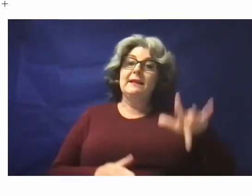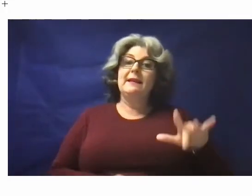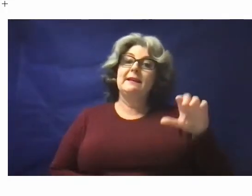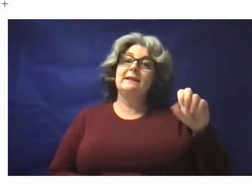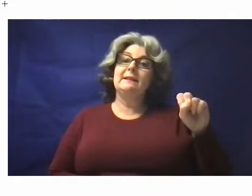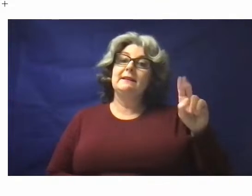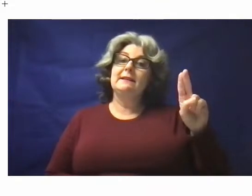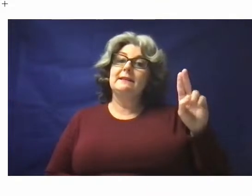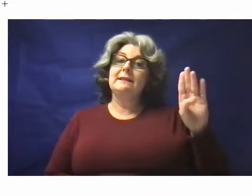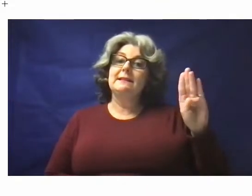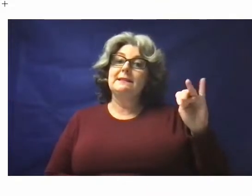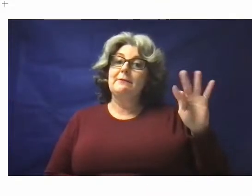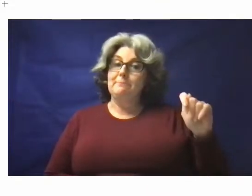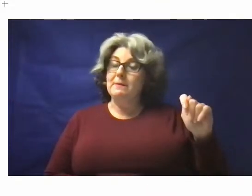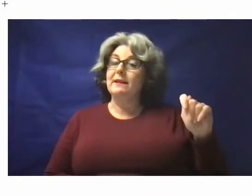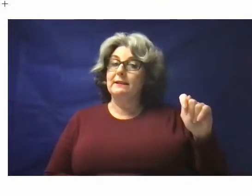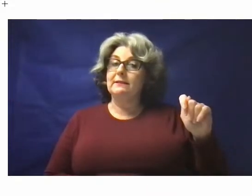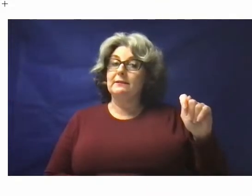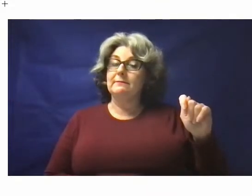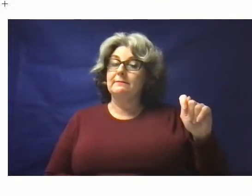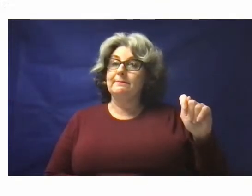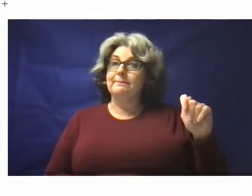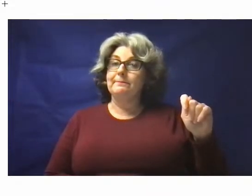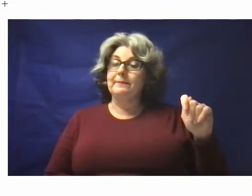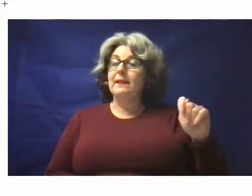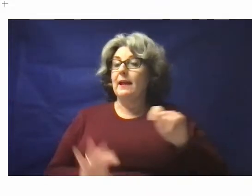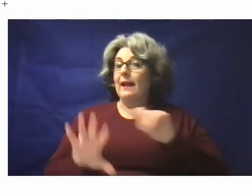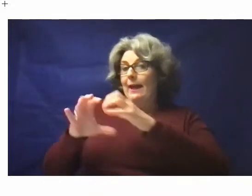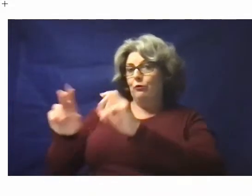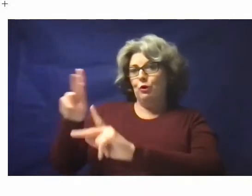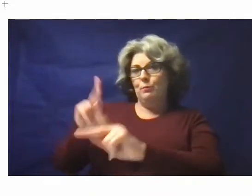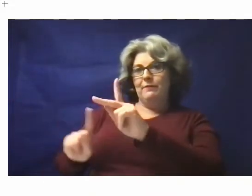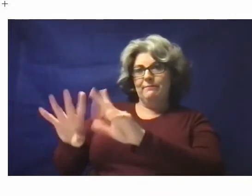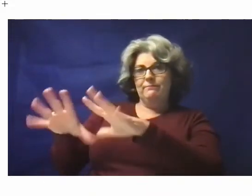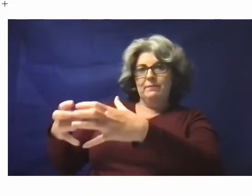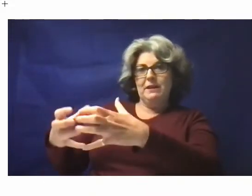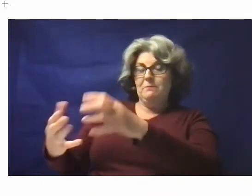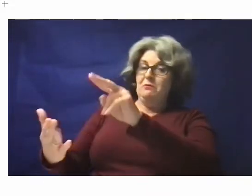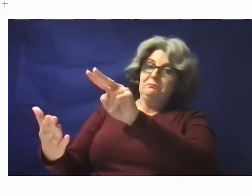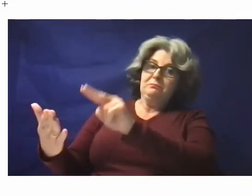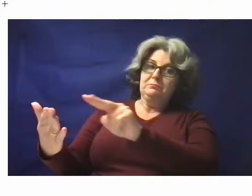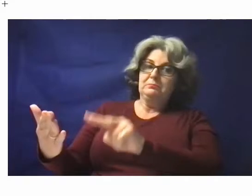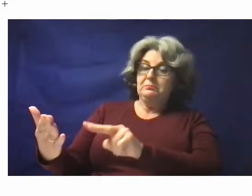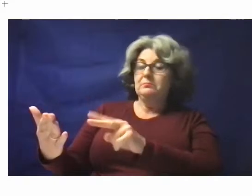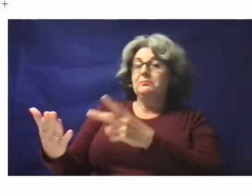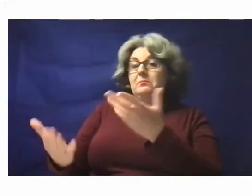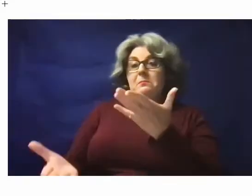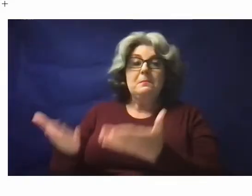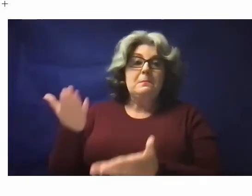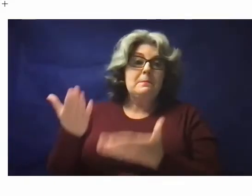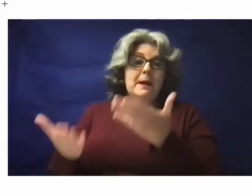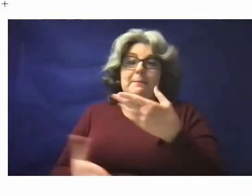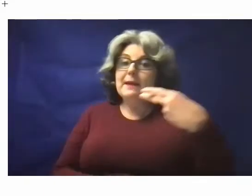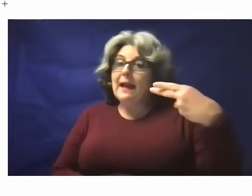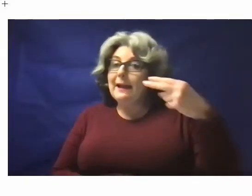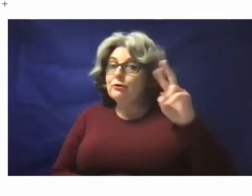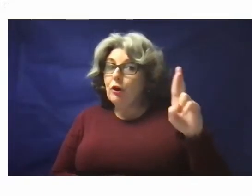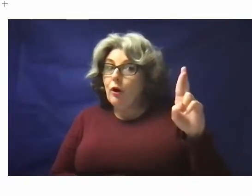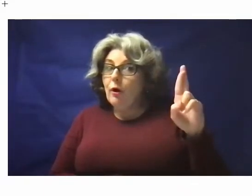and really at the other end there'll be a group of people, and it might be a combination of HR